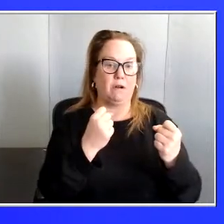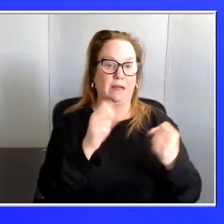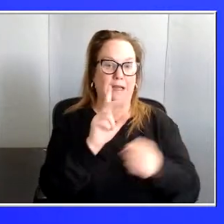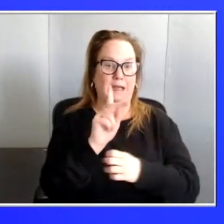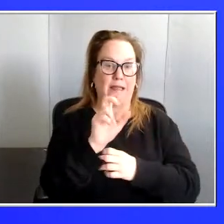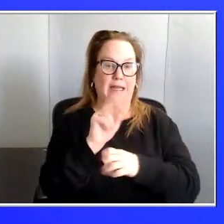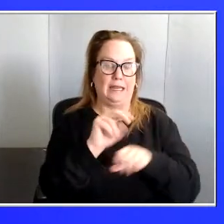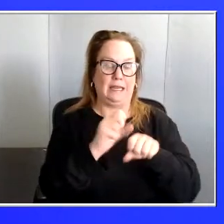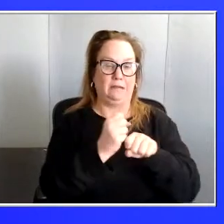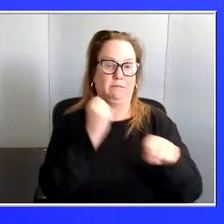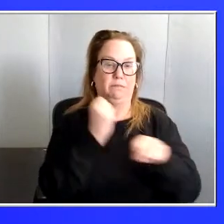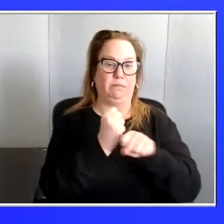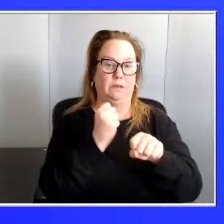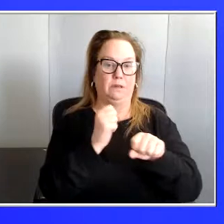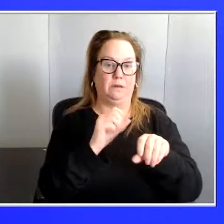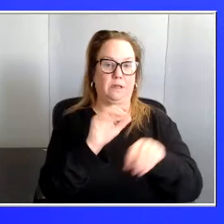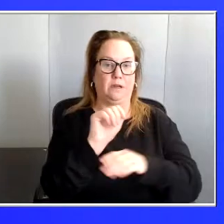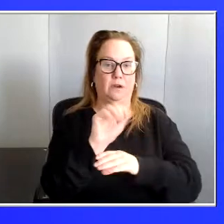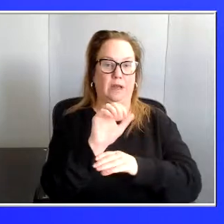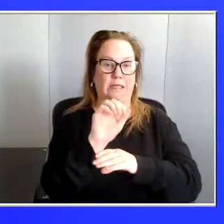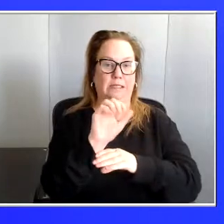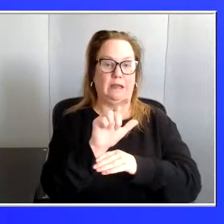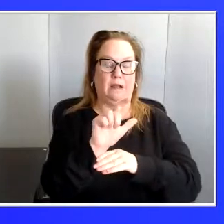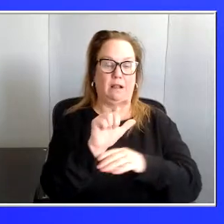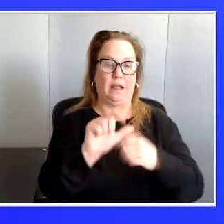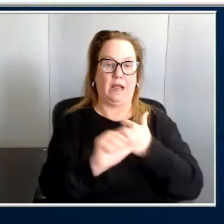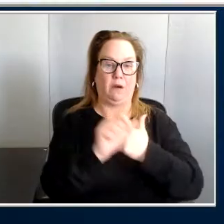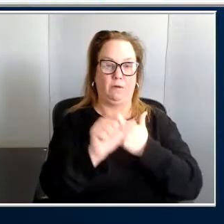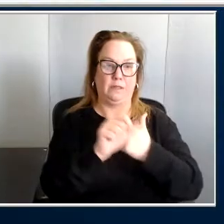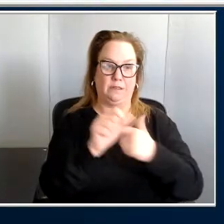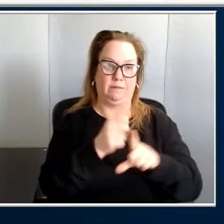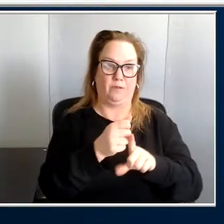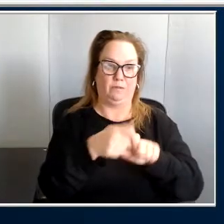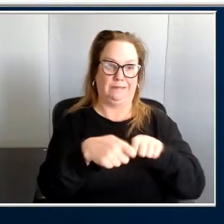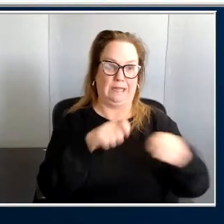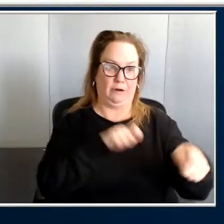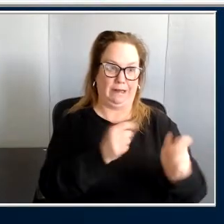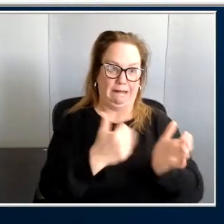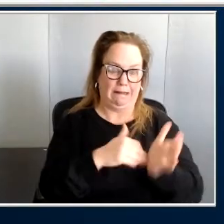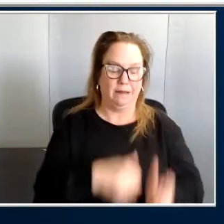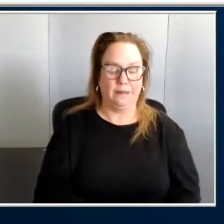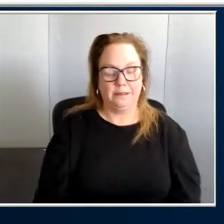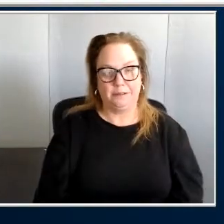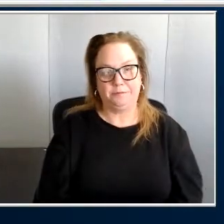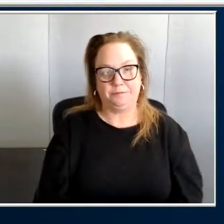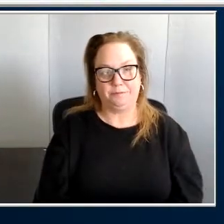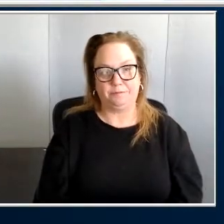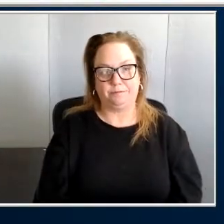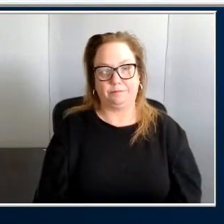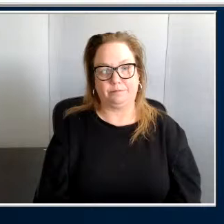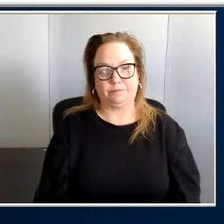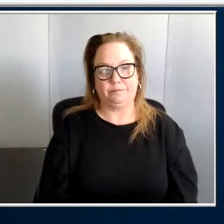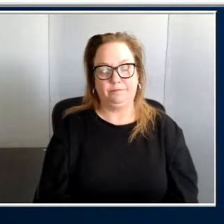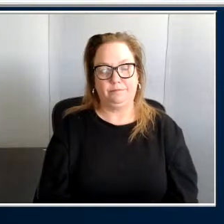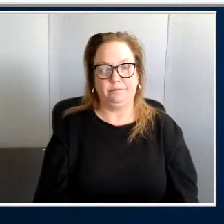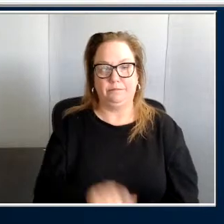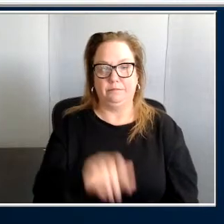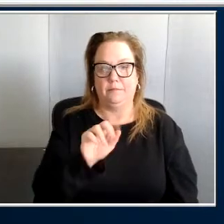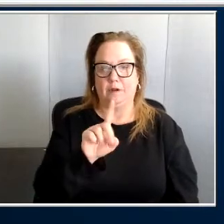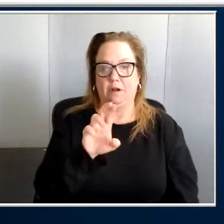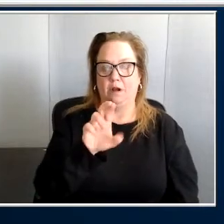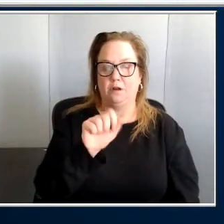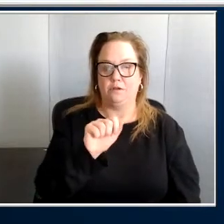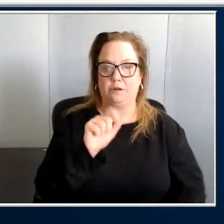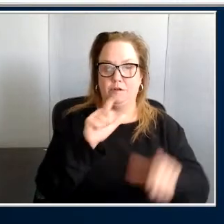hyperextend and puts that new ACL graft at risk of re-rupture. All right. Well, thank you for that. Audra, you took a lot of photos